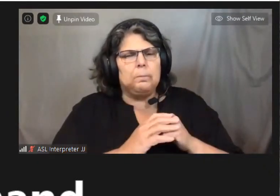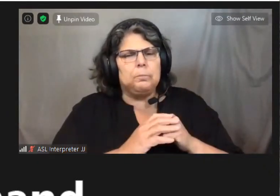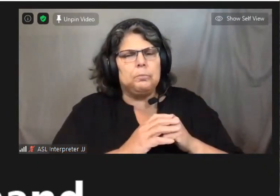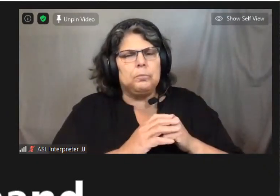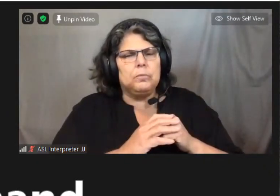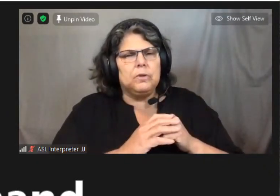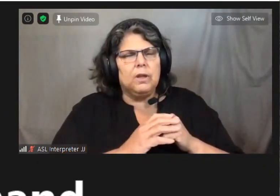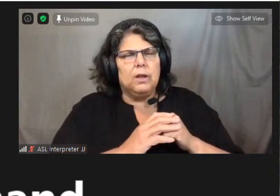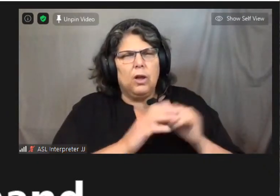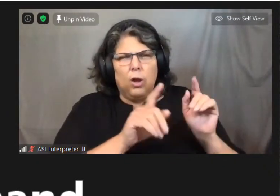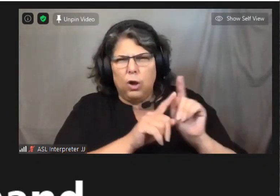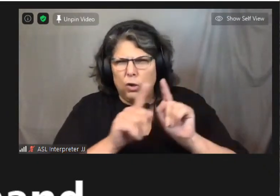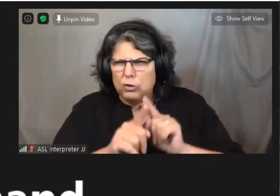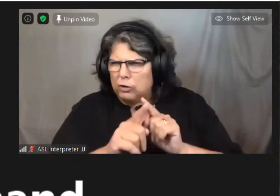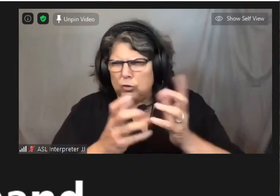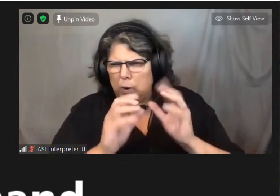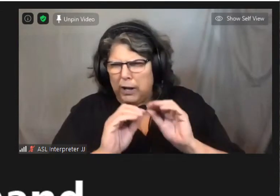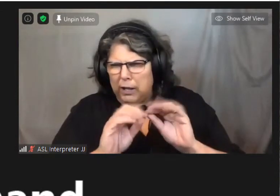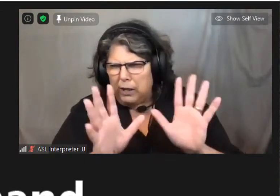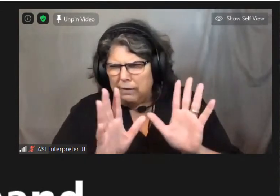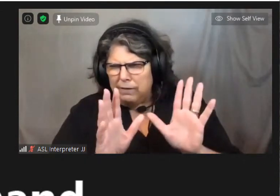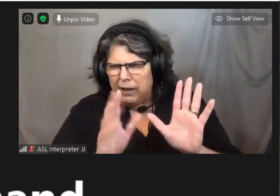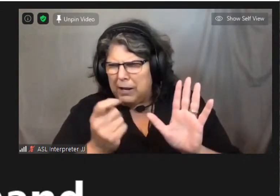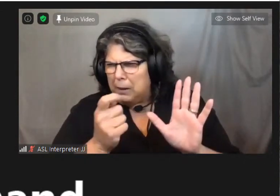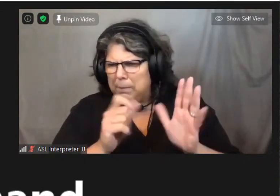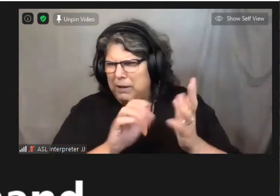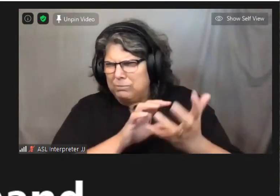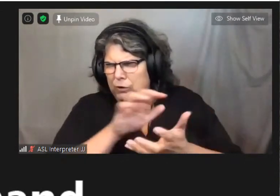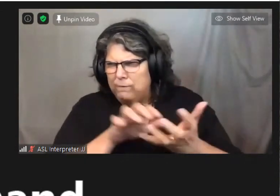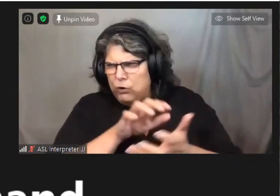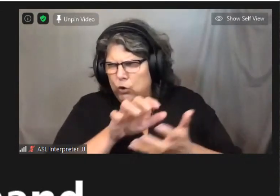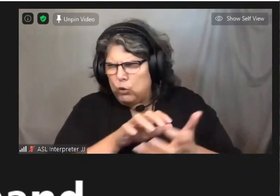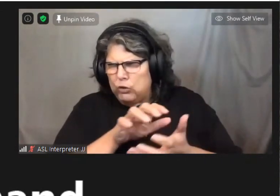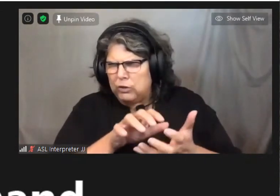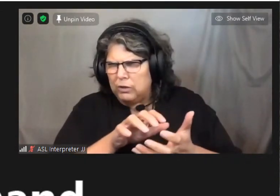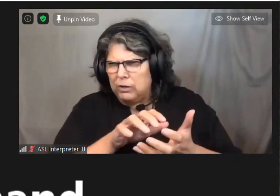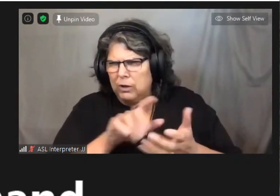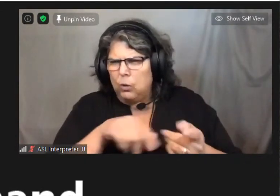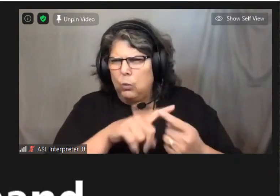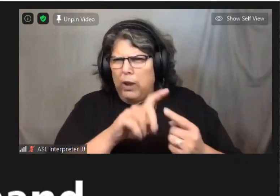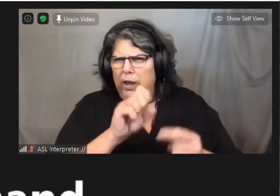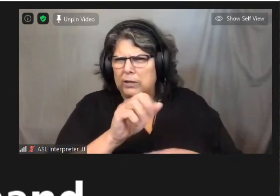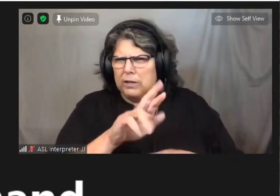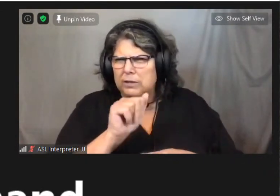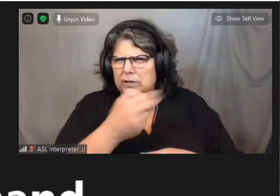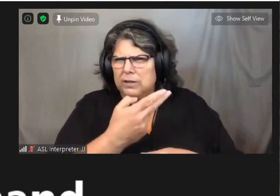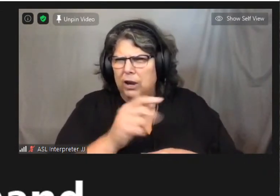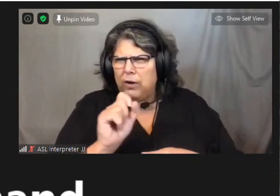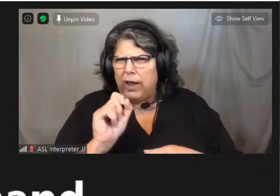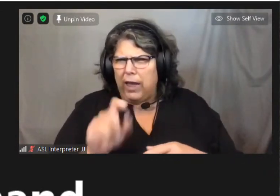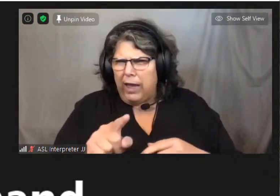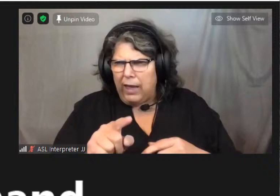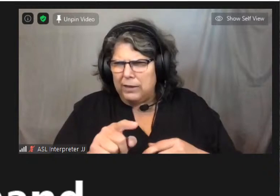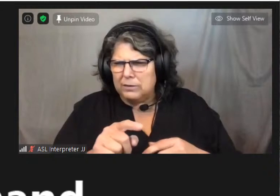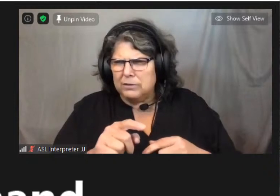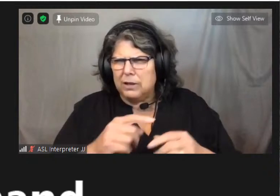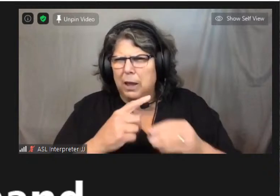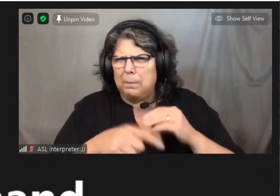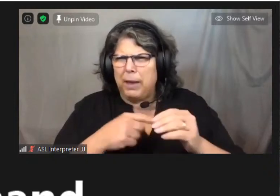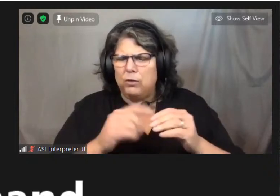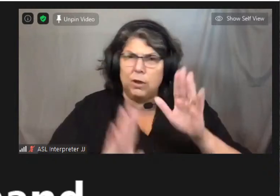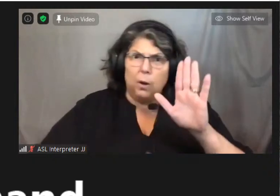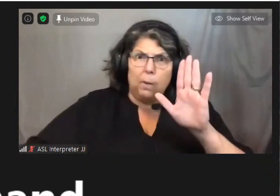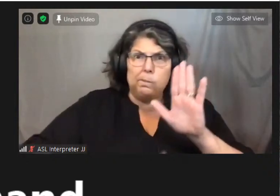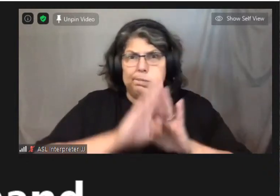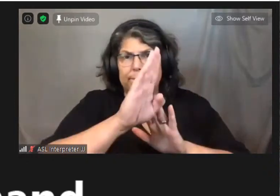If I could also just sort of clarify, I was a little bit confused with your answer to Sarah's question about the spike